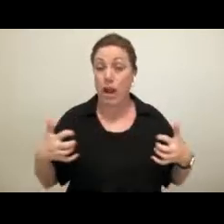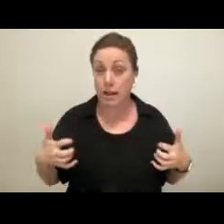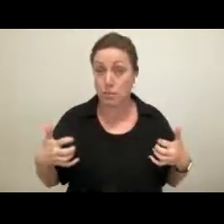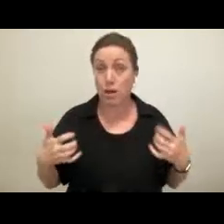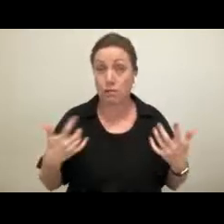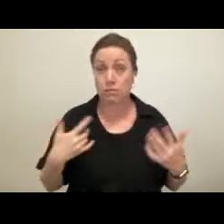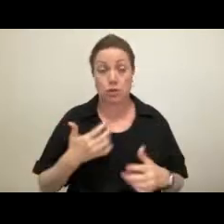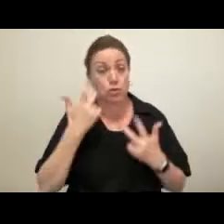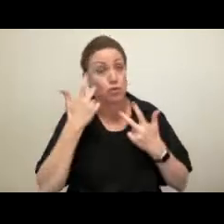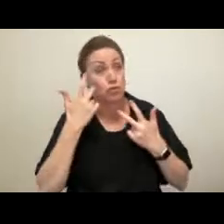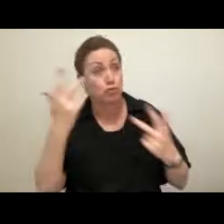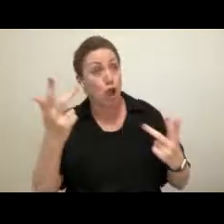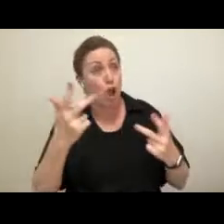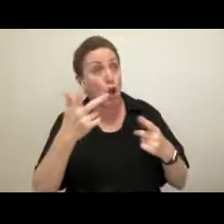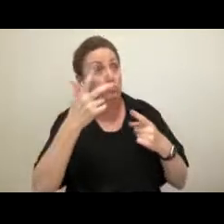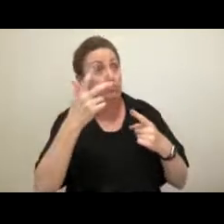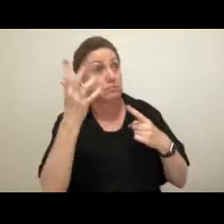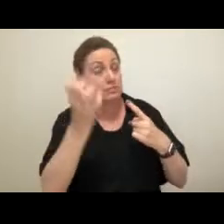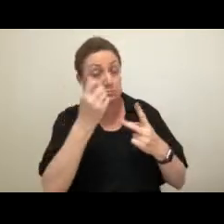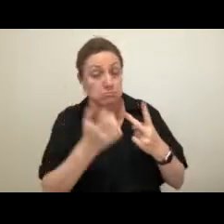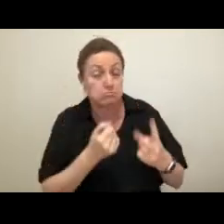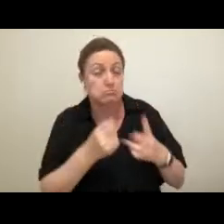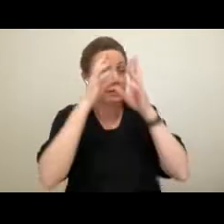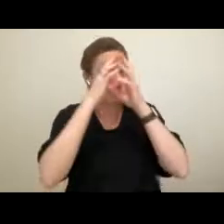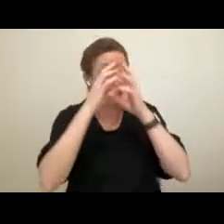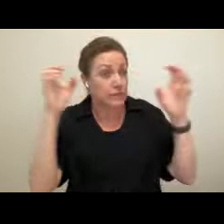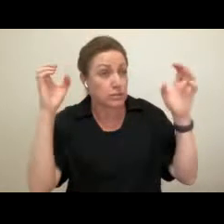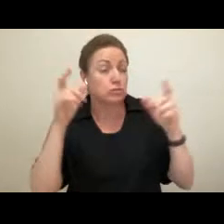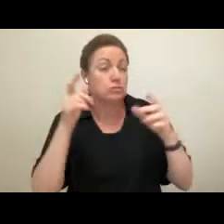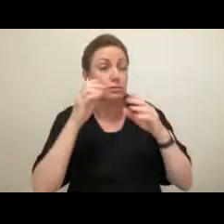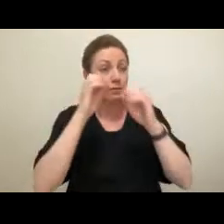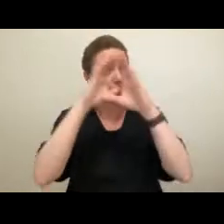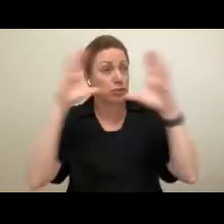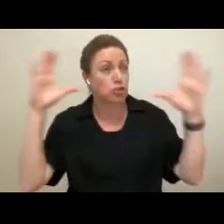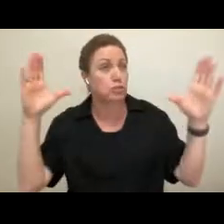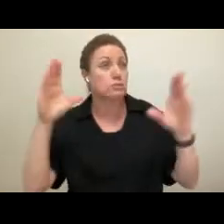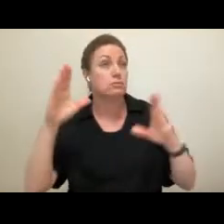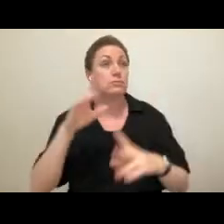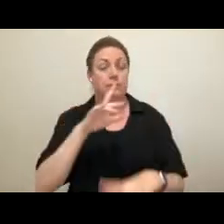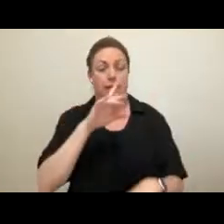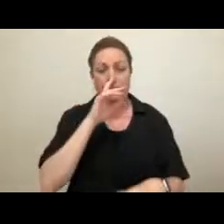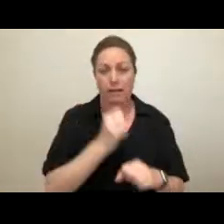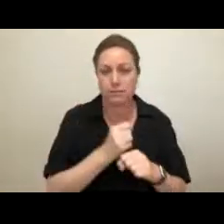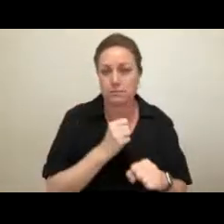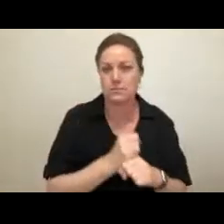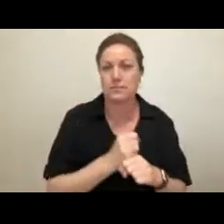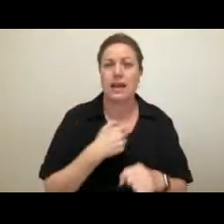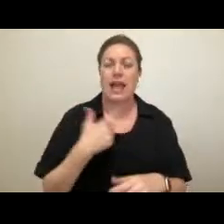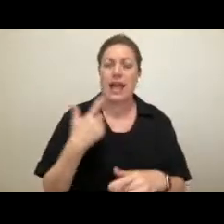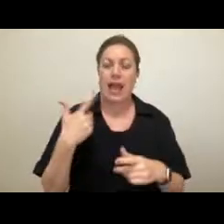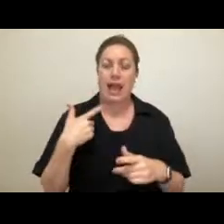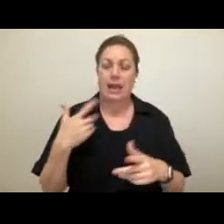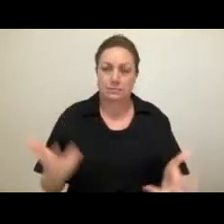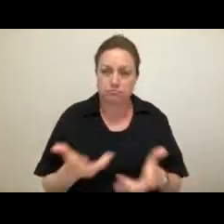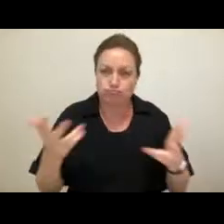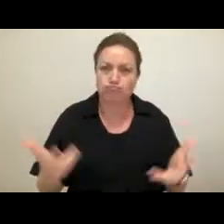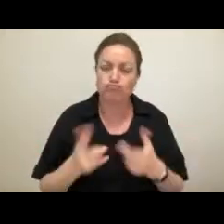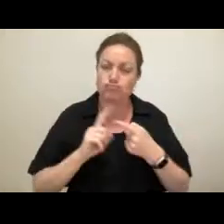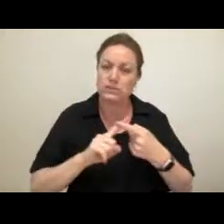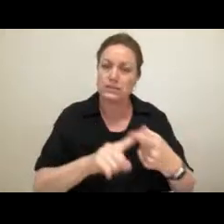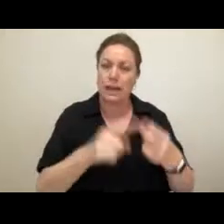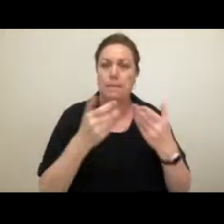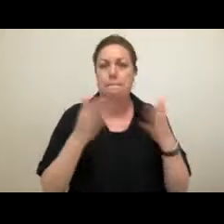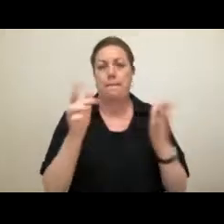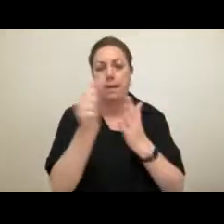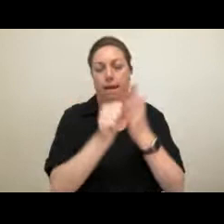and governance structures that we use to commission excellent, durable, and sustainable public art, and make sure that